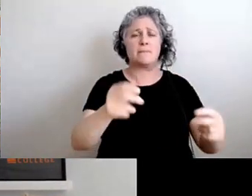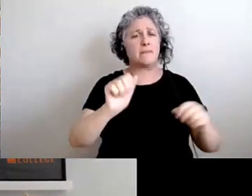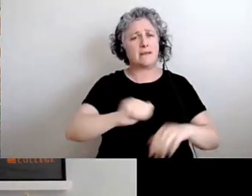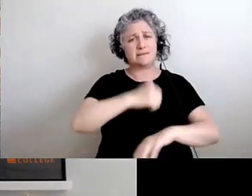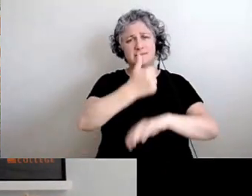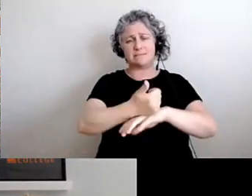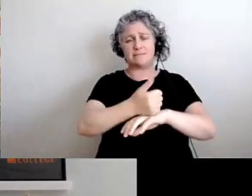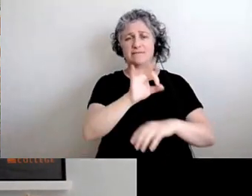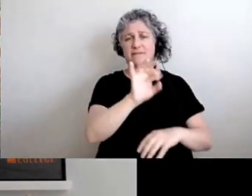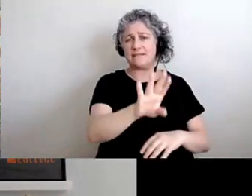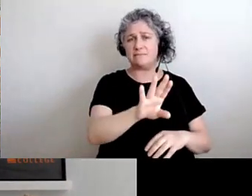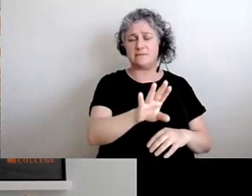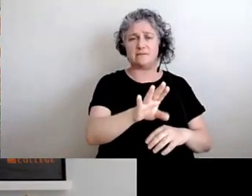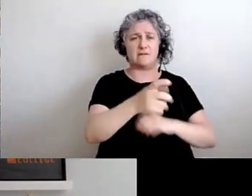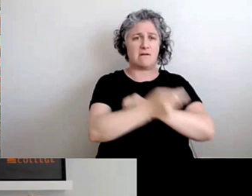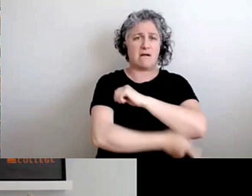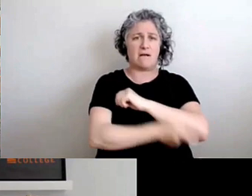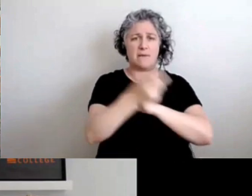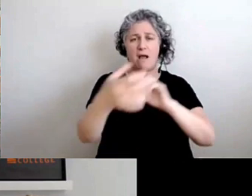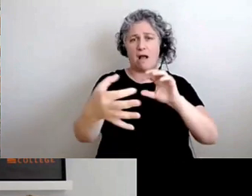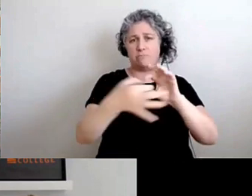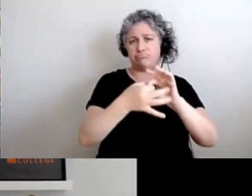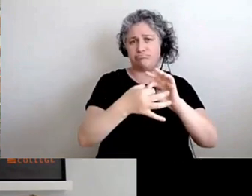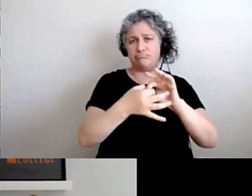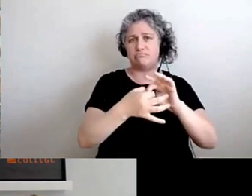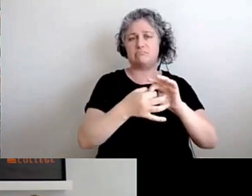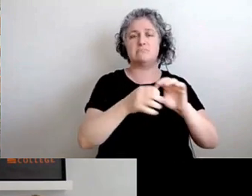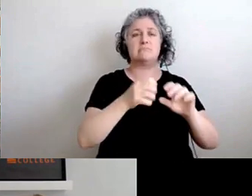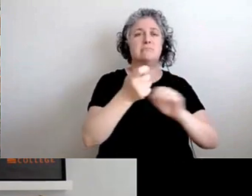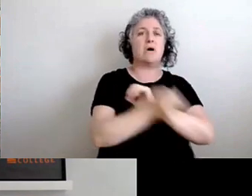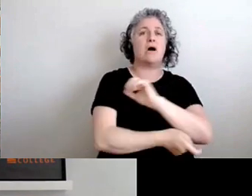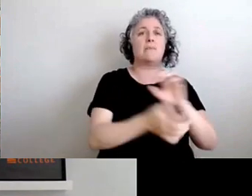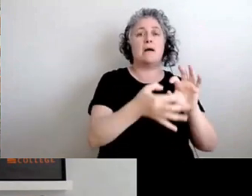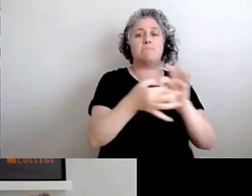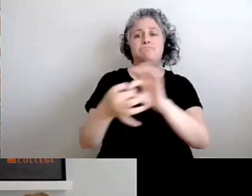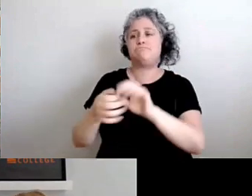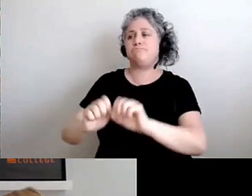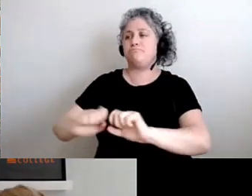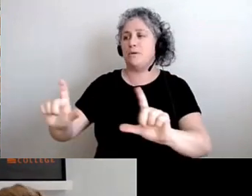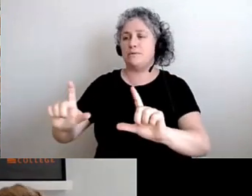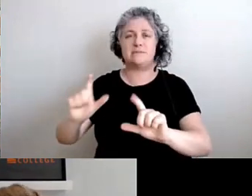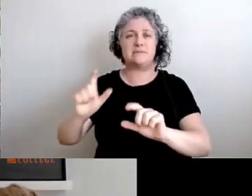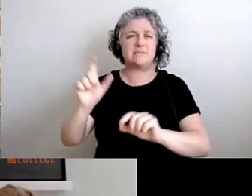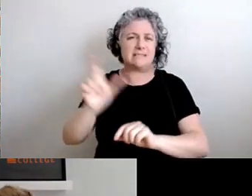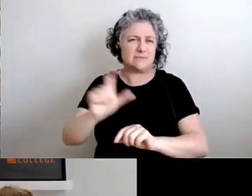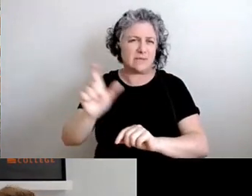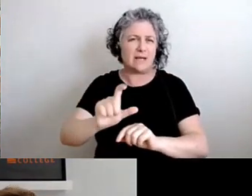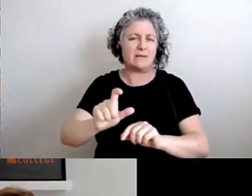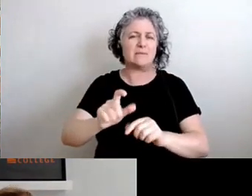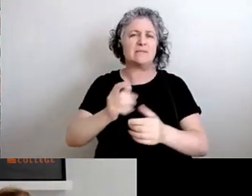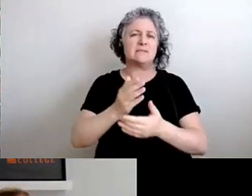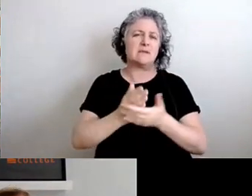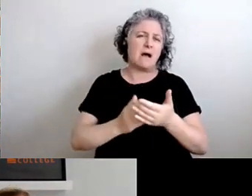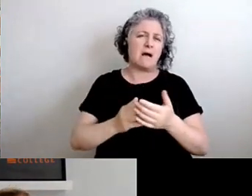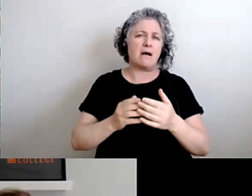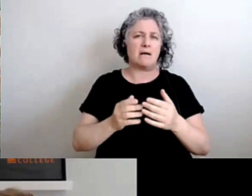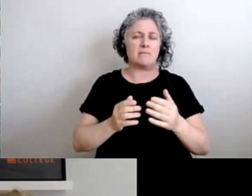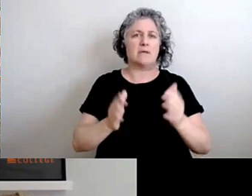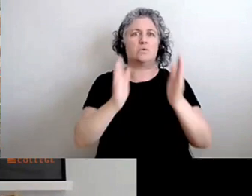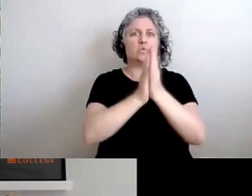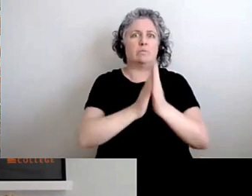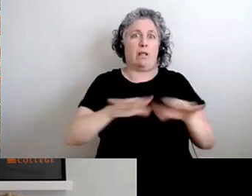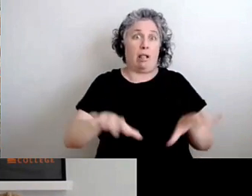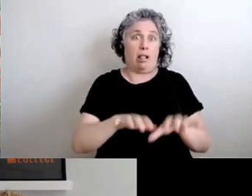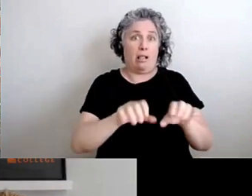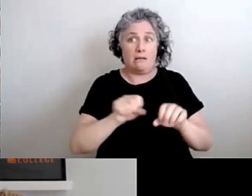on Facebook, it automatically posts it to Instagram and vice versa. So there are some connections or simplifications, if we can call it, if you're